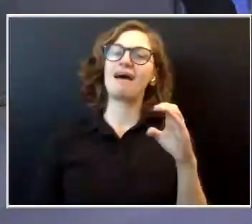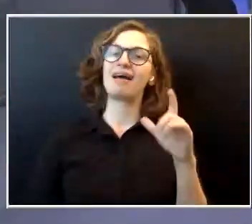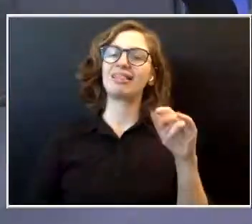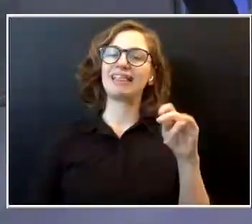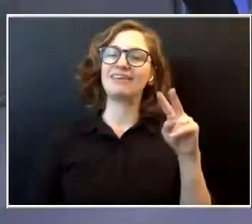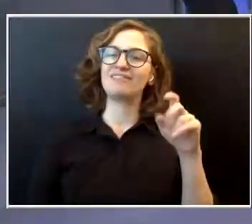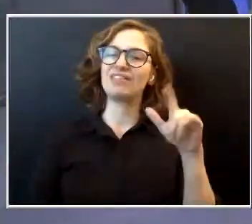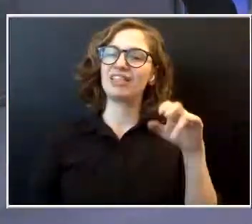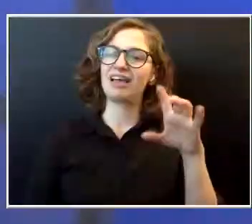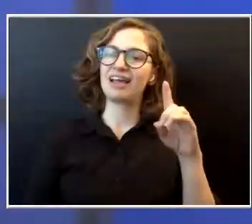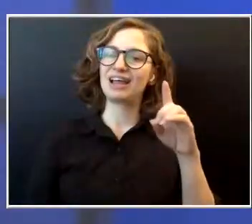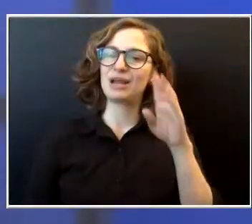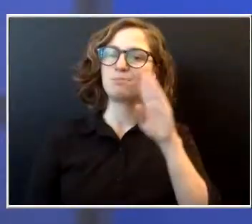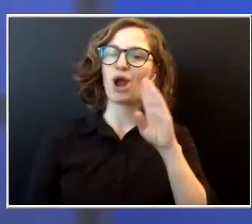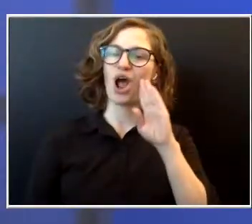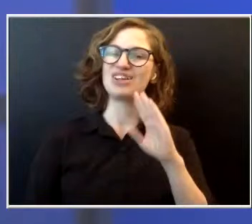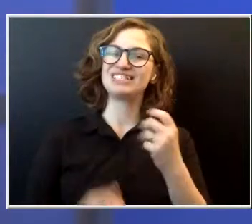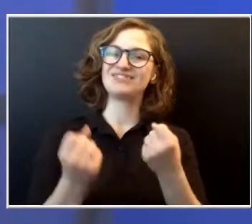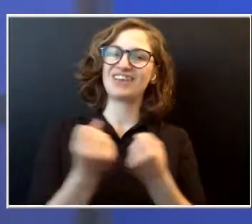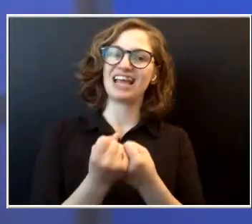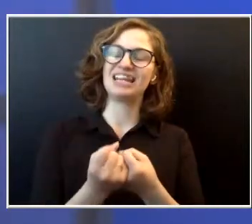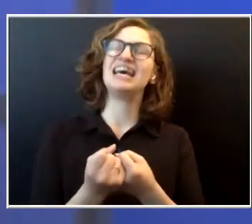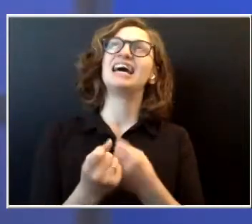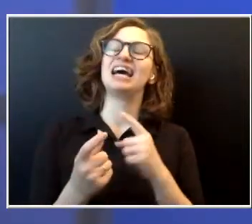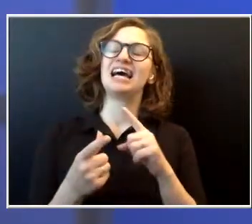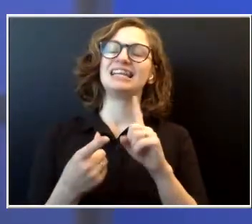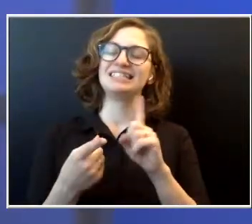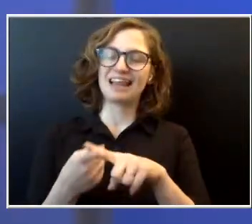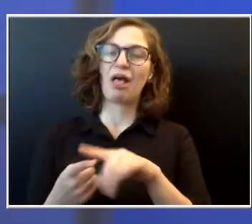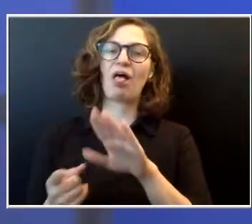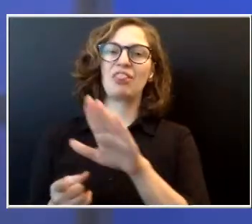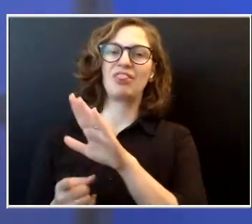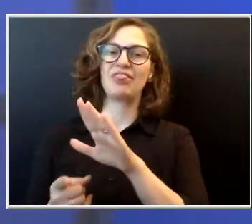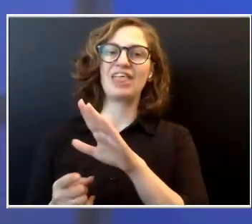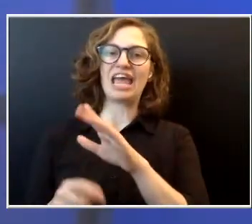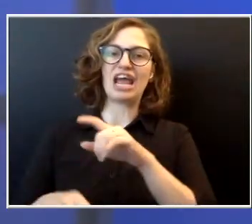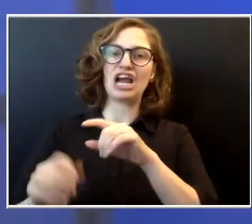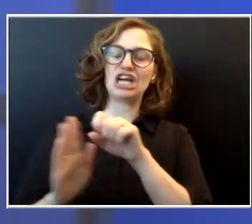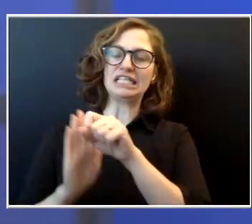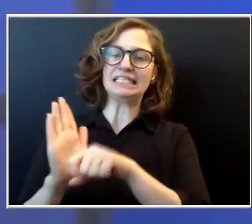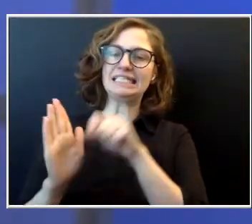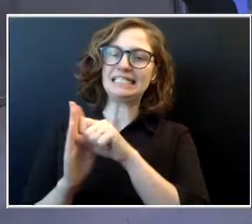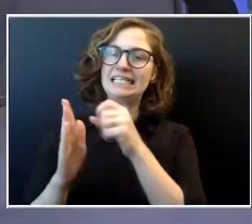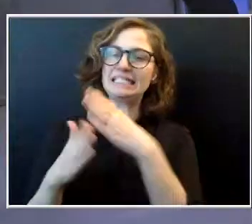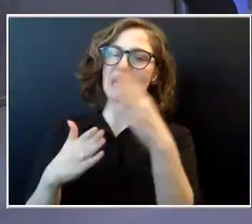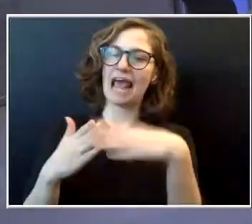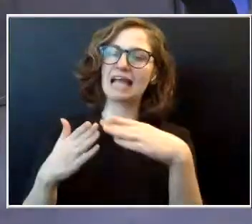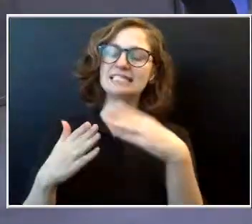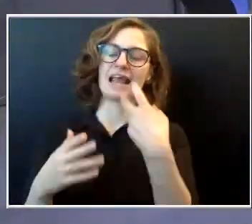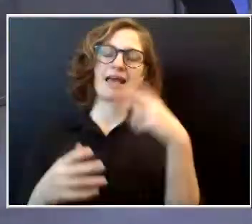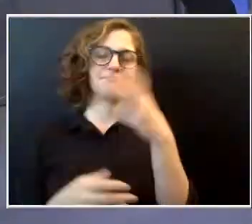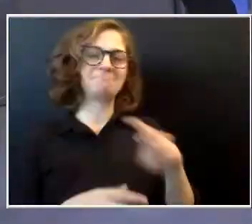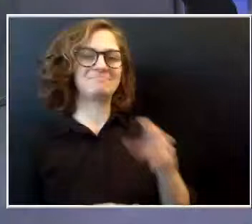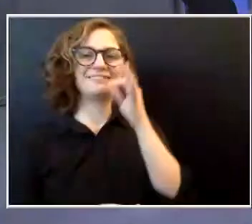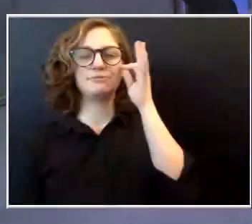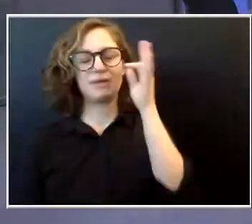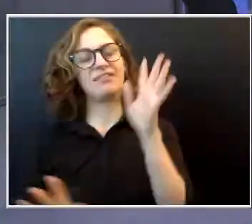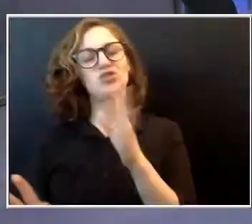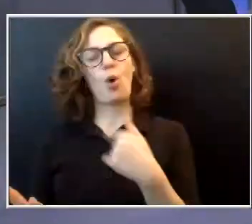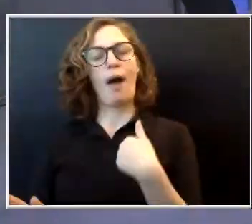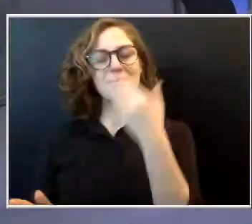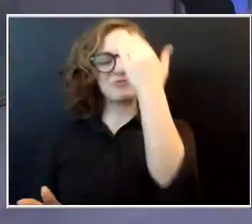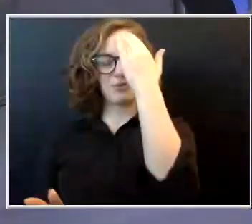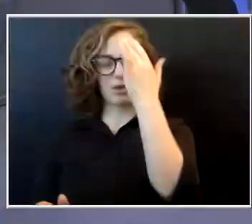season ends, and then I turn over to the Chiefs. Right. But yeah, know plenty about loss and pain and hurt. So yeah. What is it about the